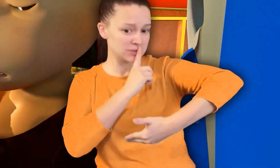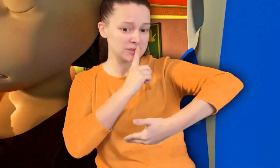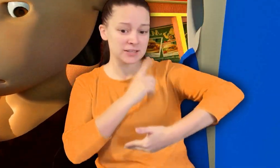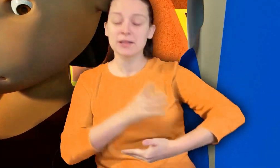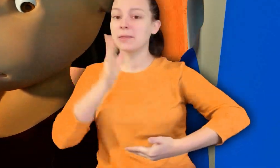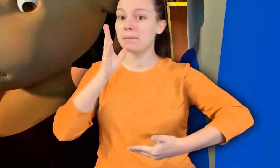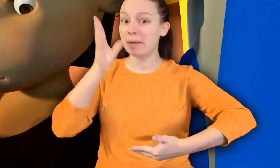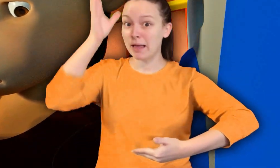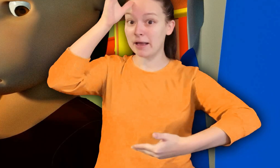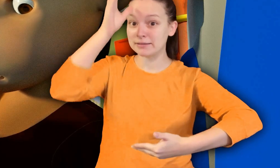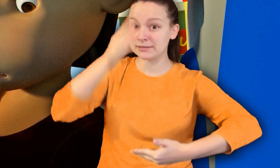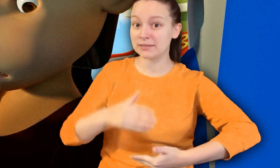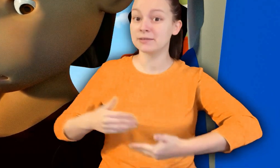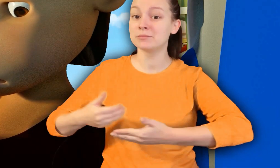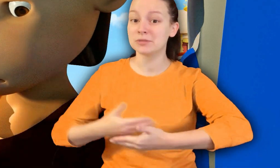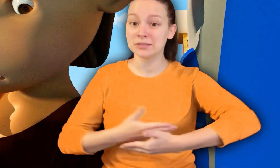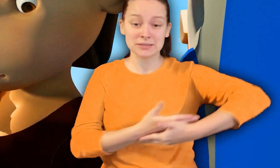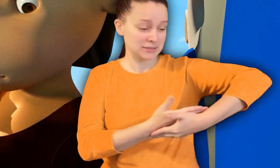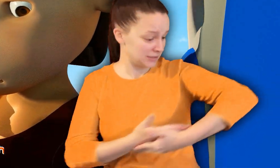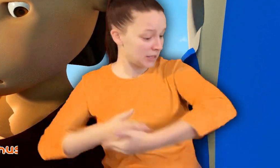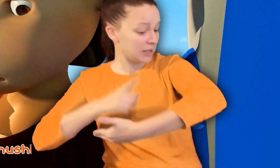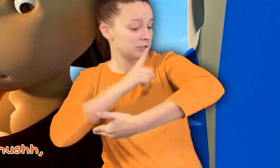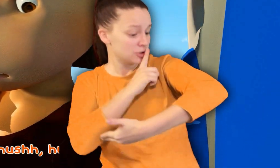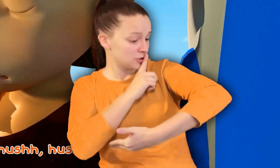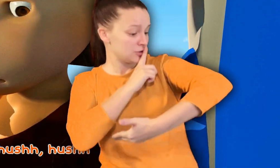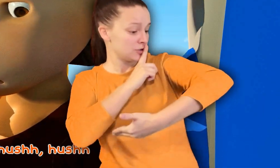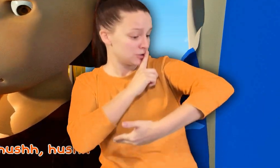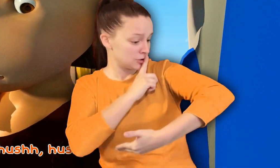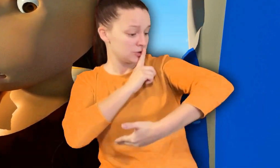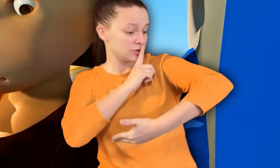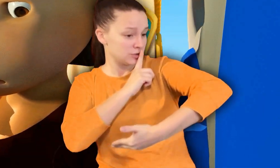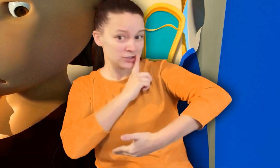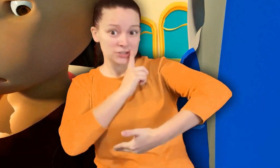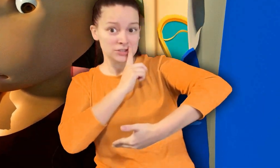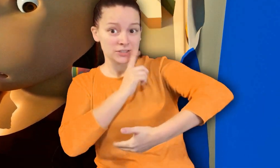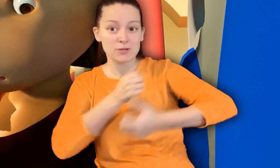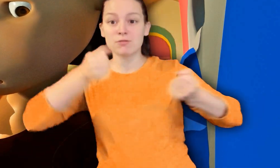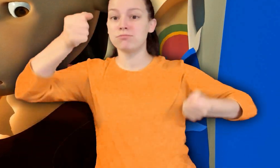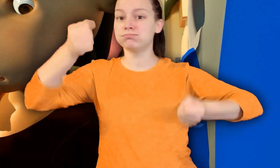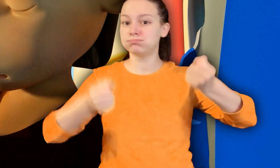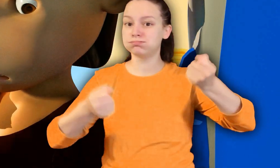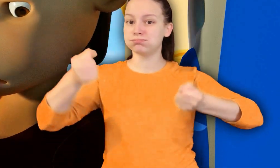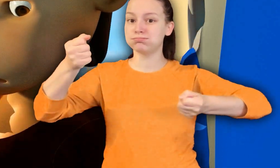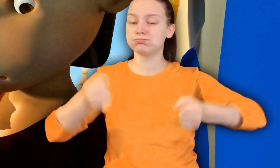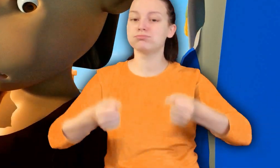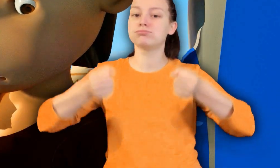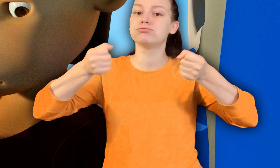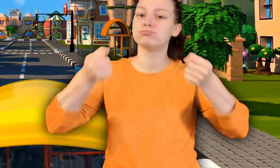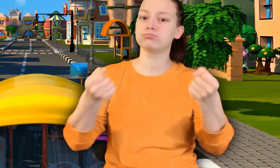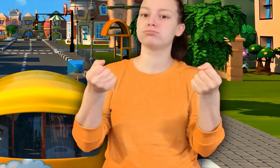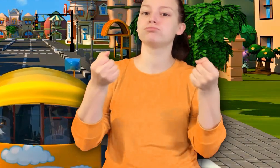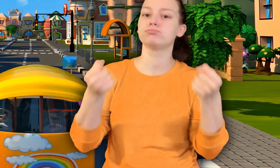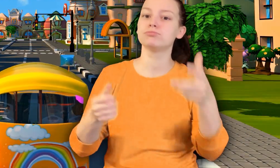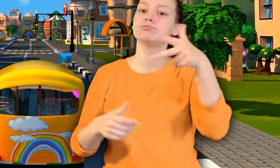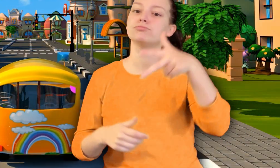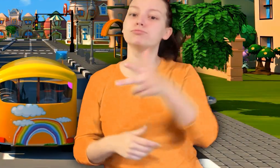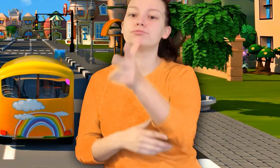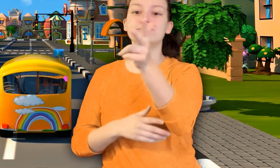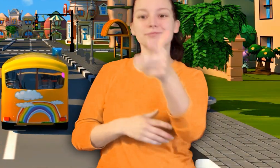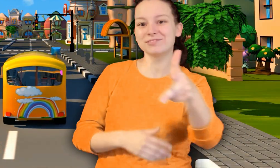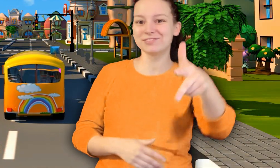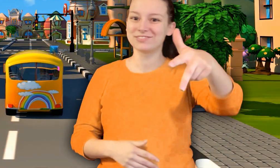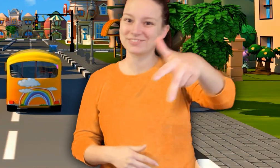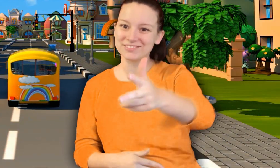hush, hush. The parents on the bus go hush, hush, hush, all through